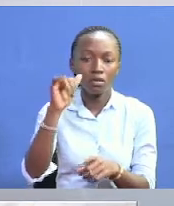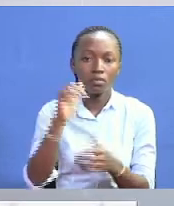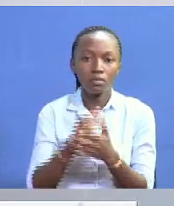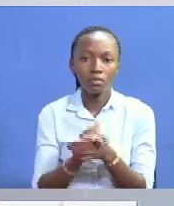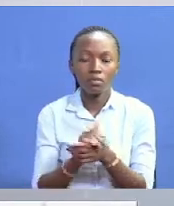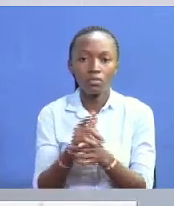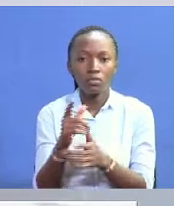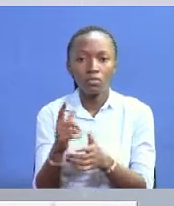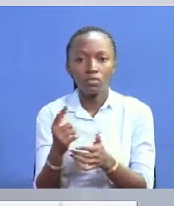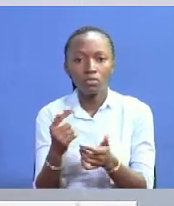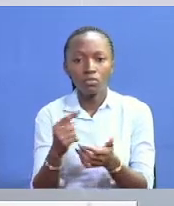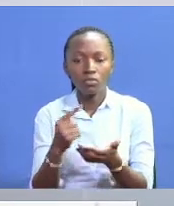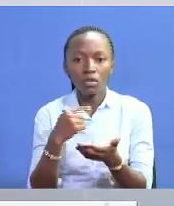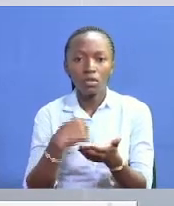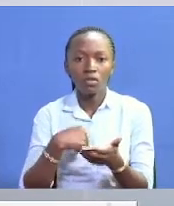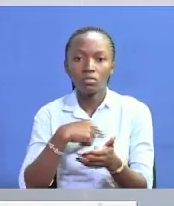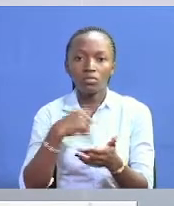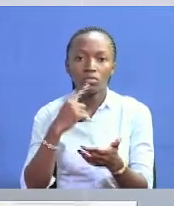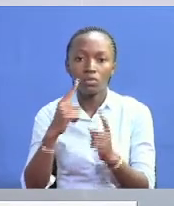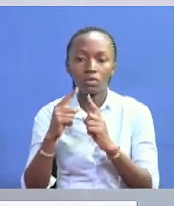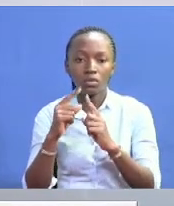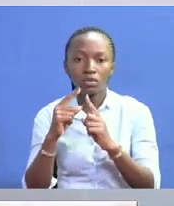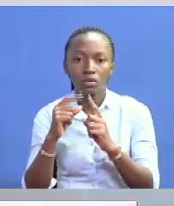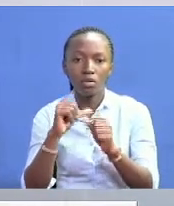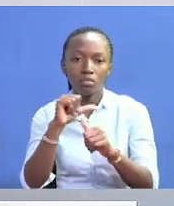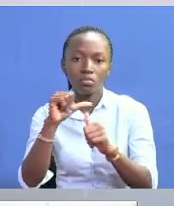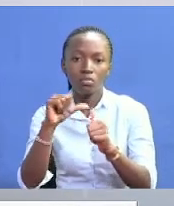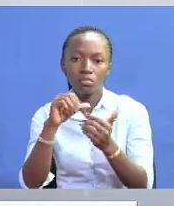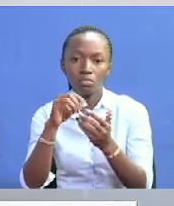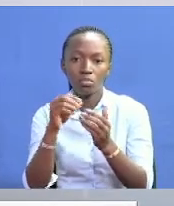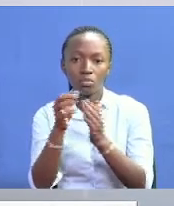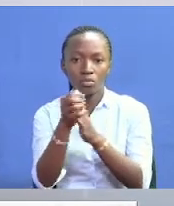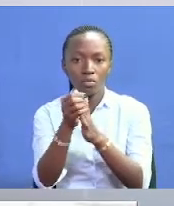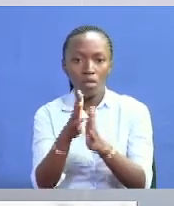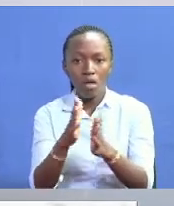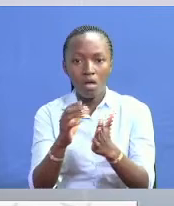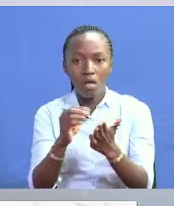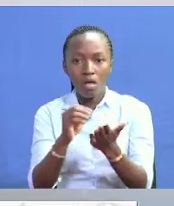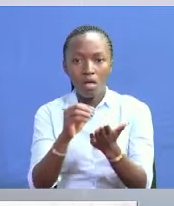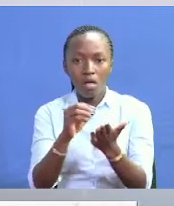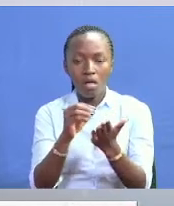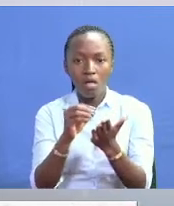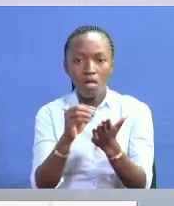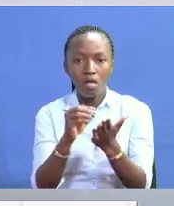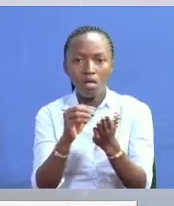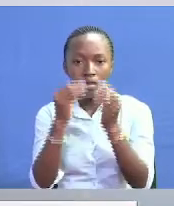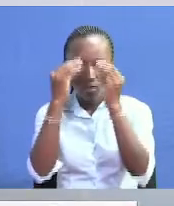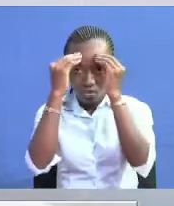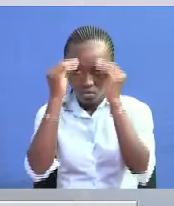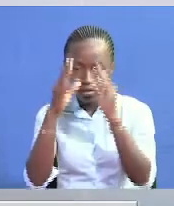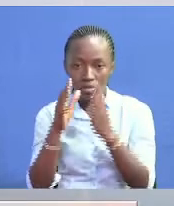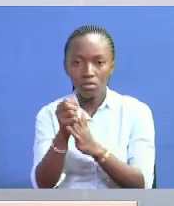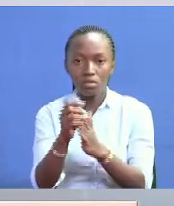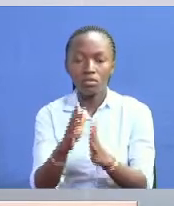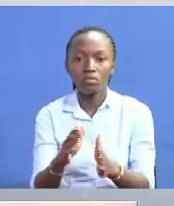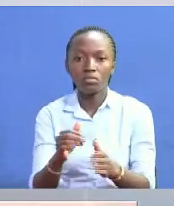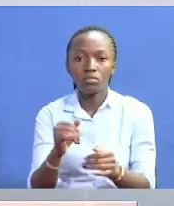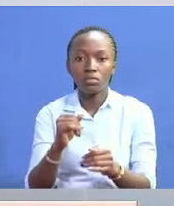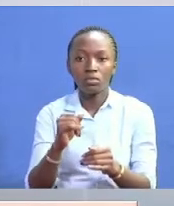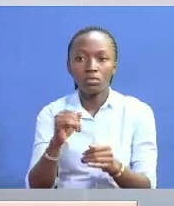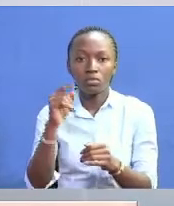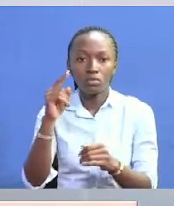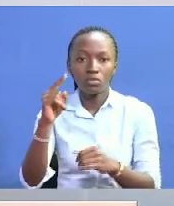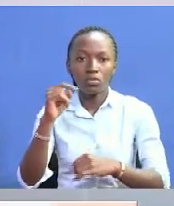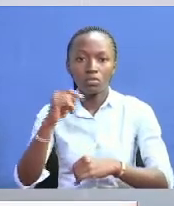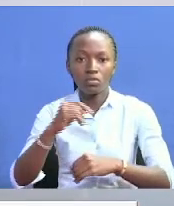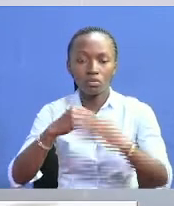talking about the student leadership. What's the state of student leadership in your institution, Kenyatta University? And do